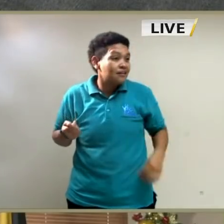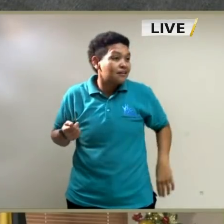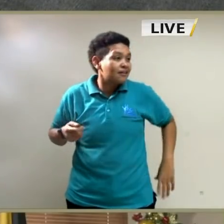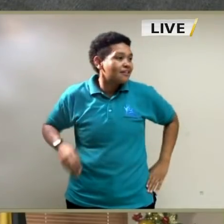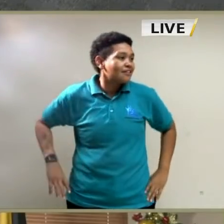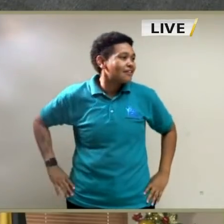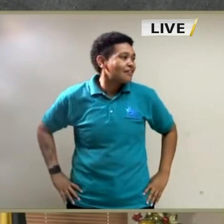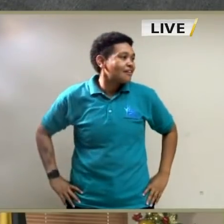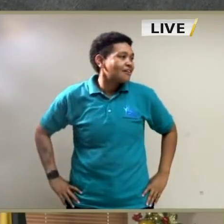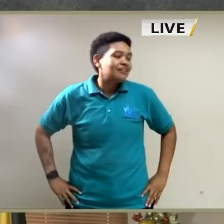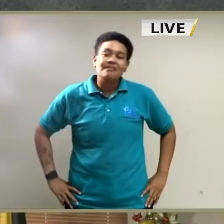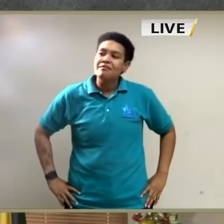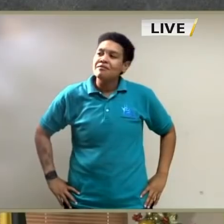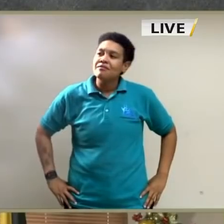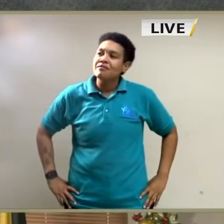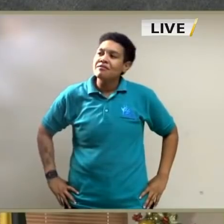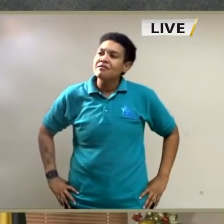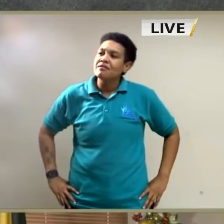So